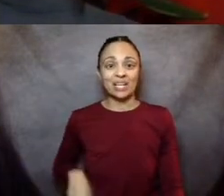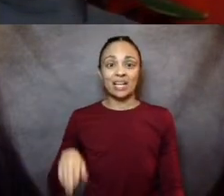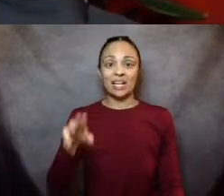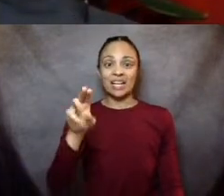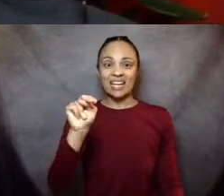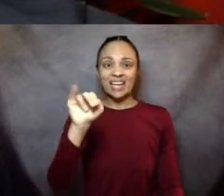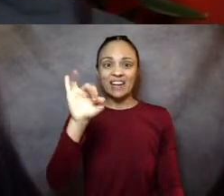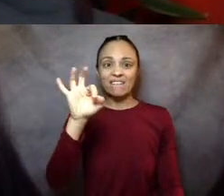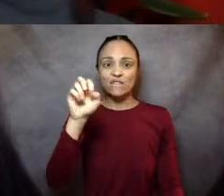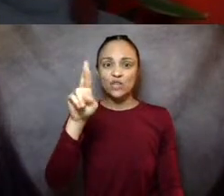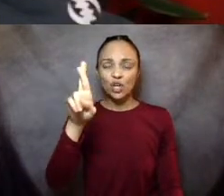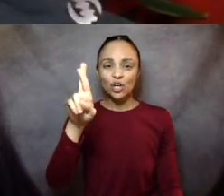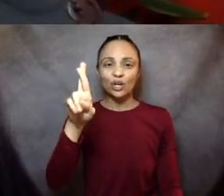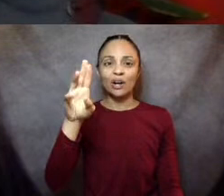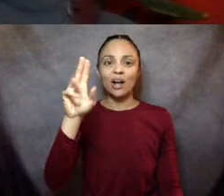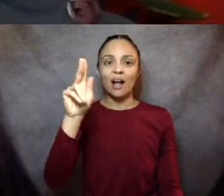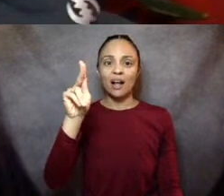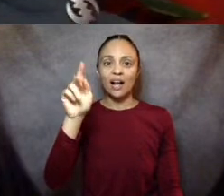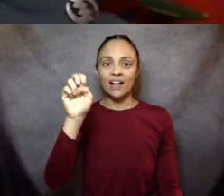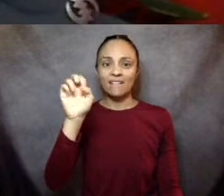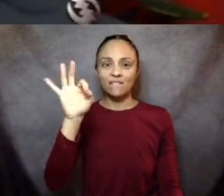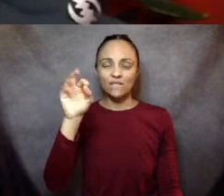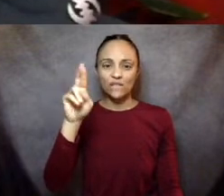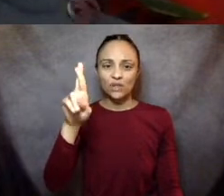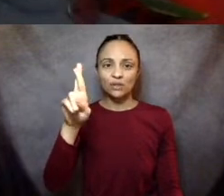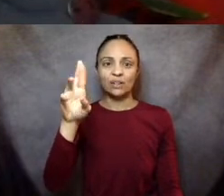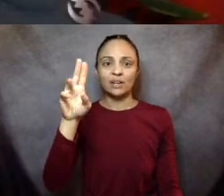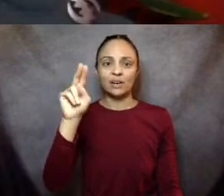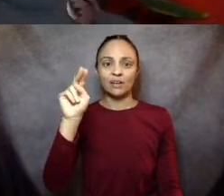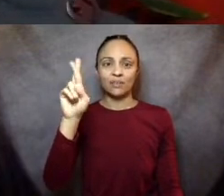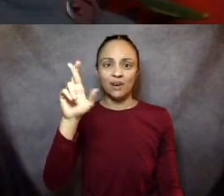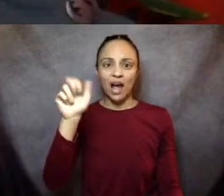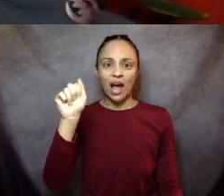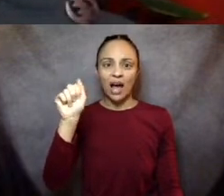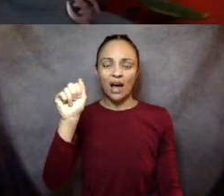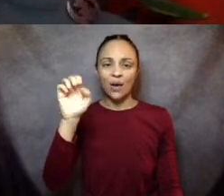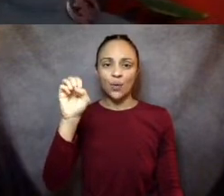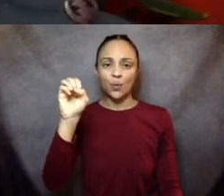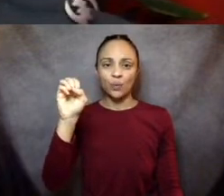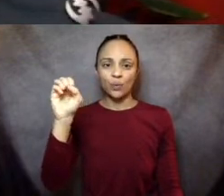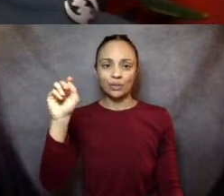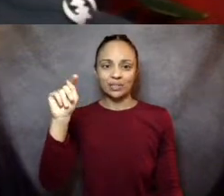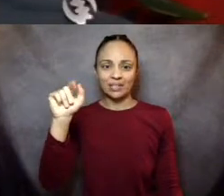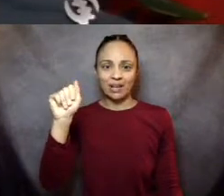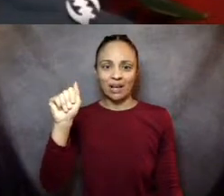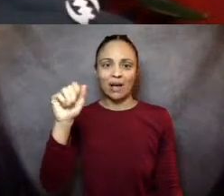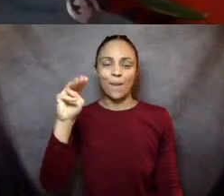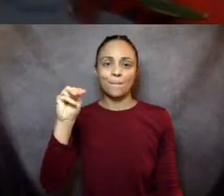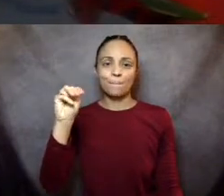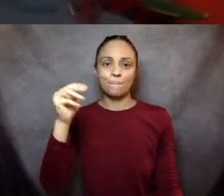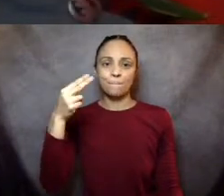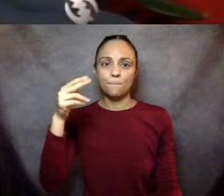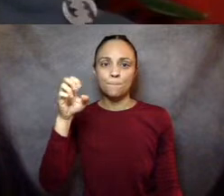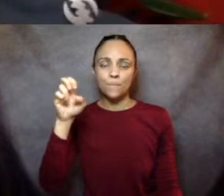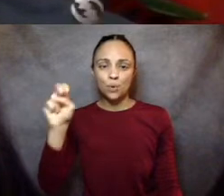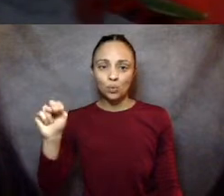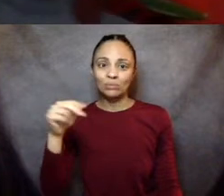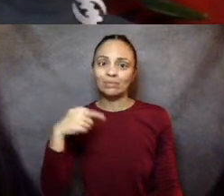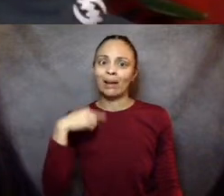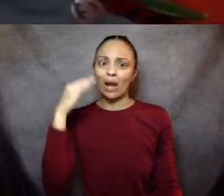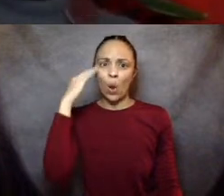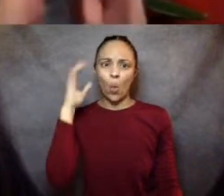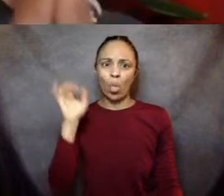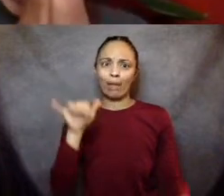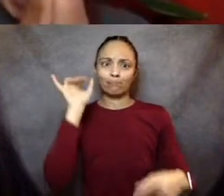Kimura Ra'atan Mhoon. That is a mouthful, I know. I'll tell you all about it in